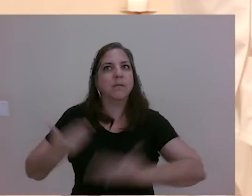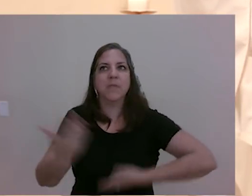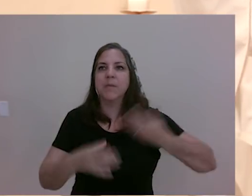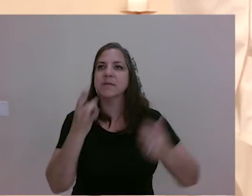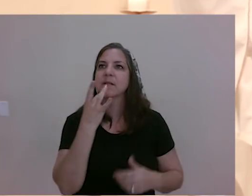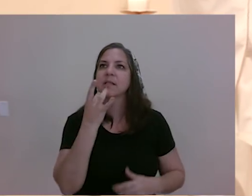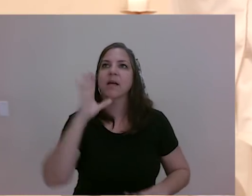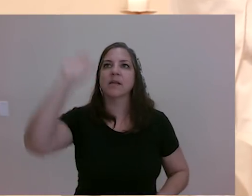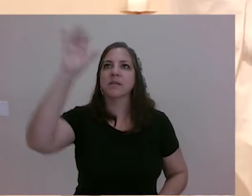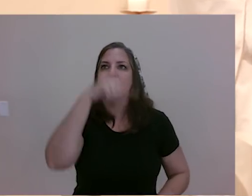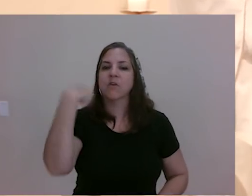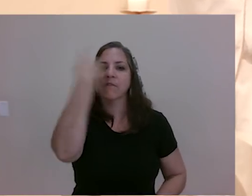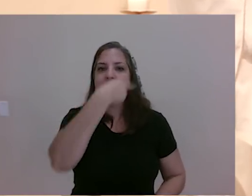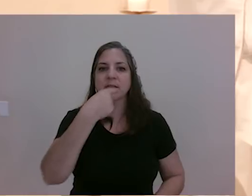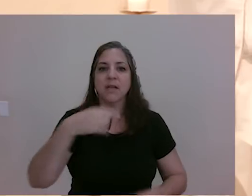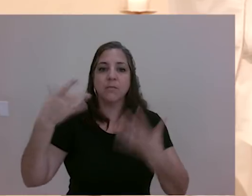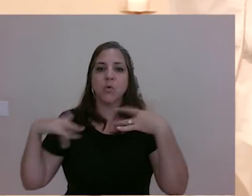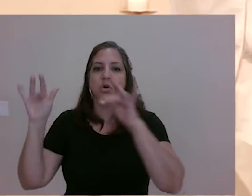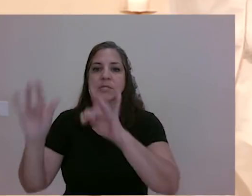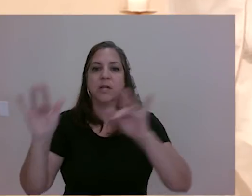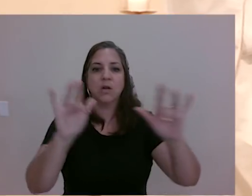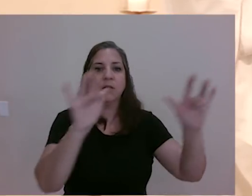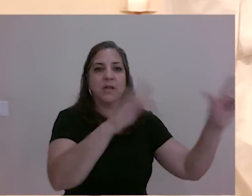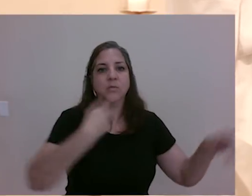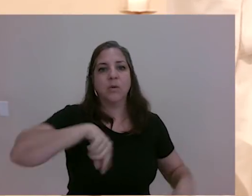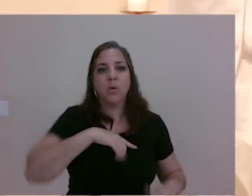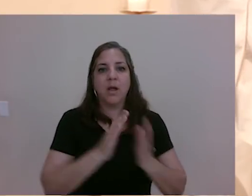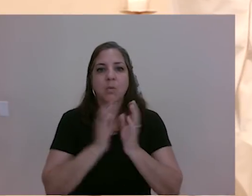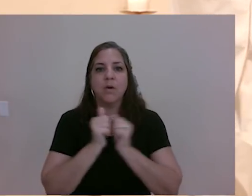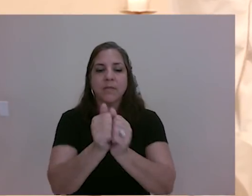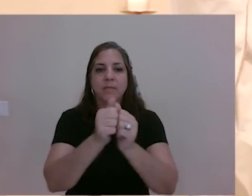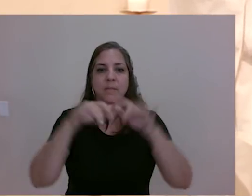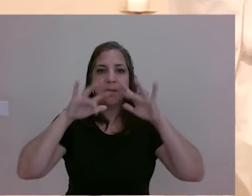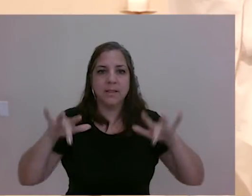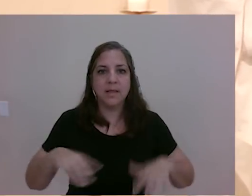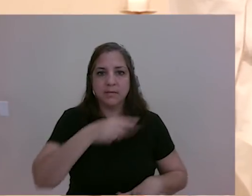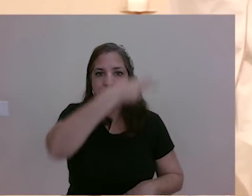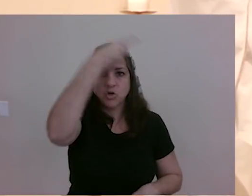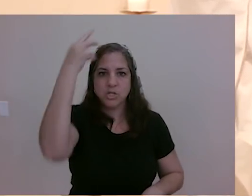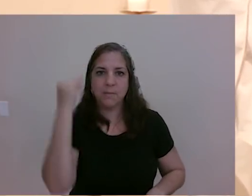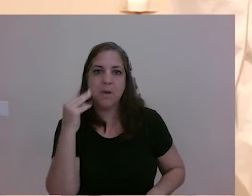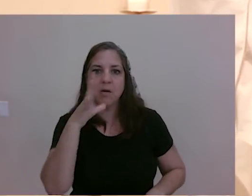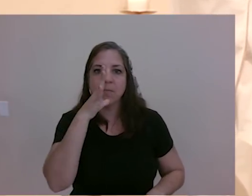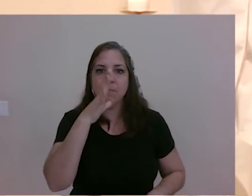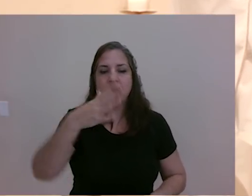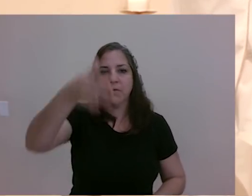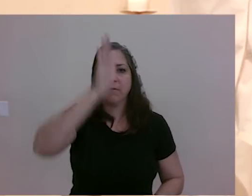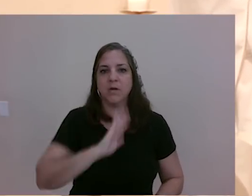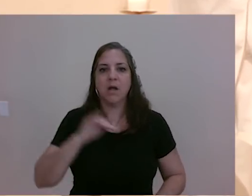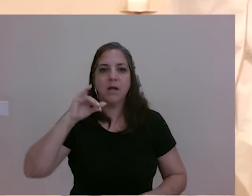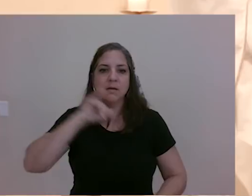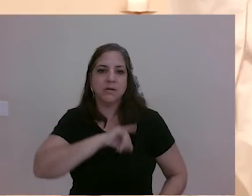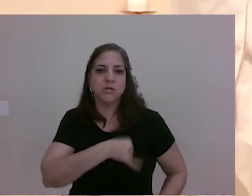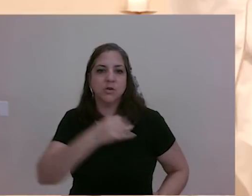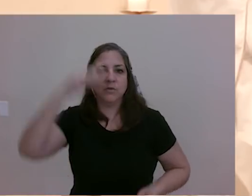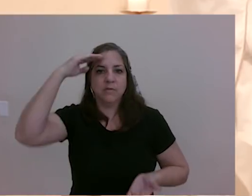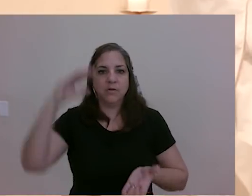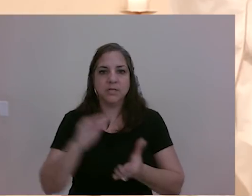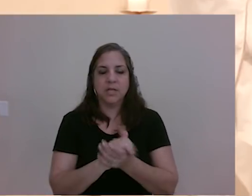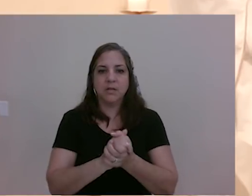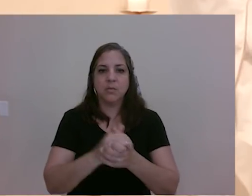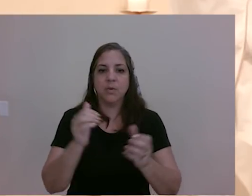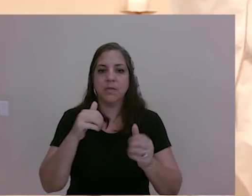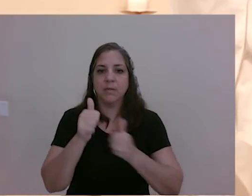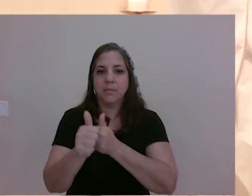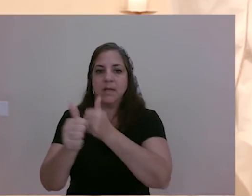Have mercy on all of us, we pray, that with the Blessed Virgin Mary, the Mother of God, her spouse, Saint Joseph, with the blessed apostles and all the